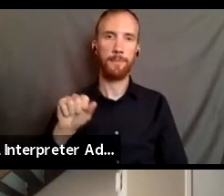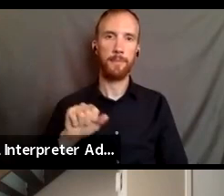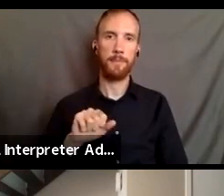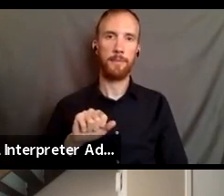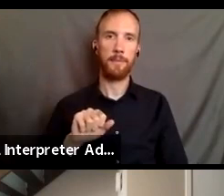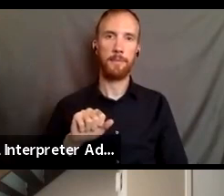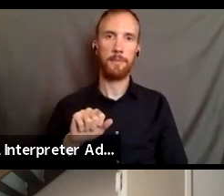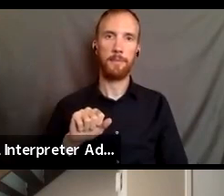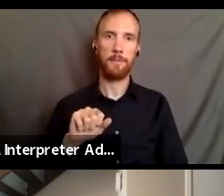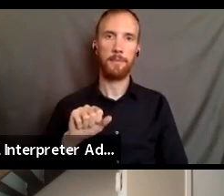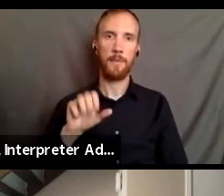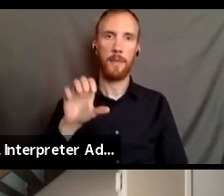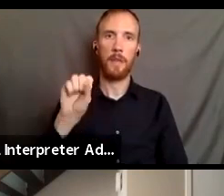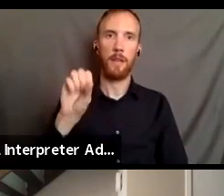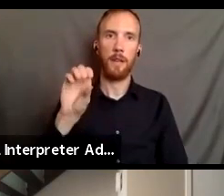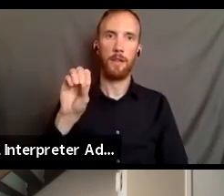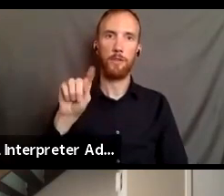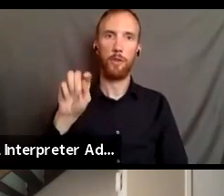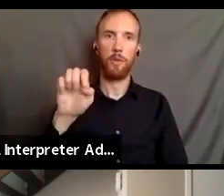member sotela